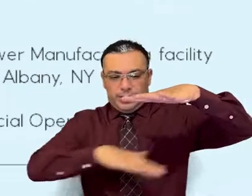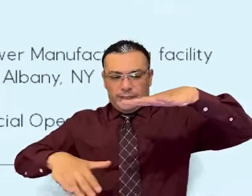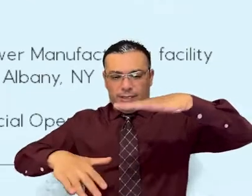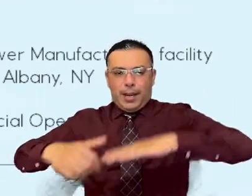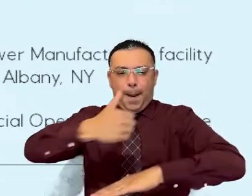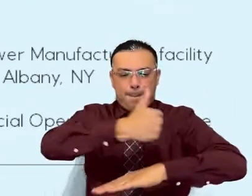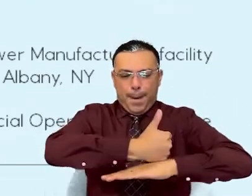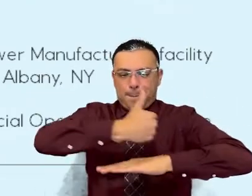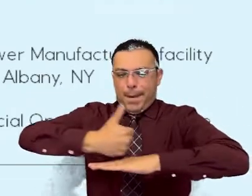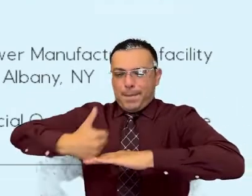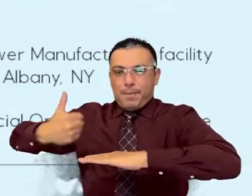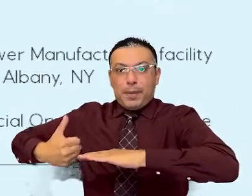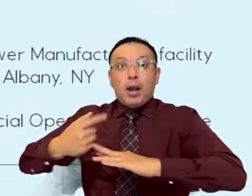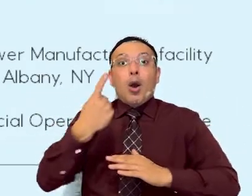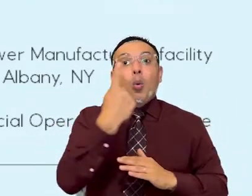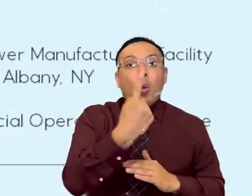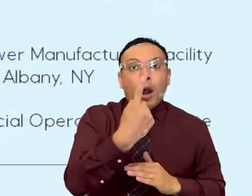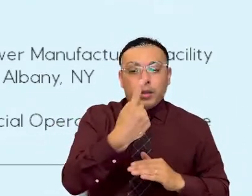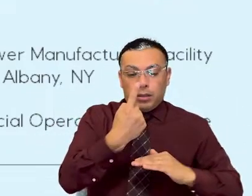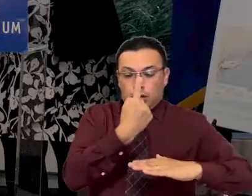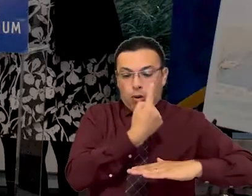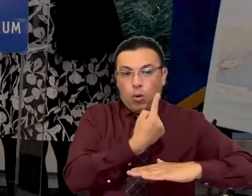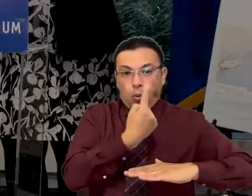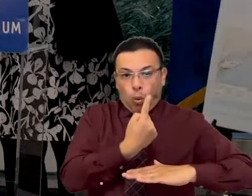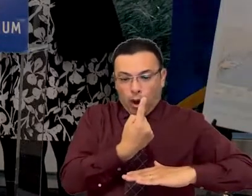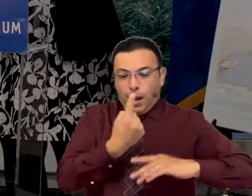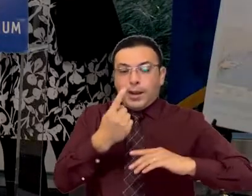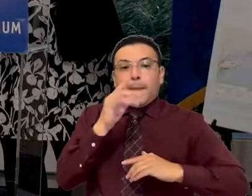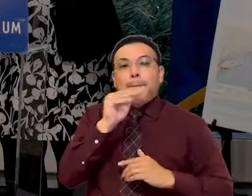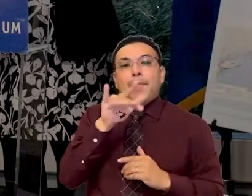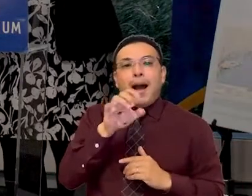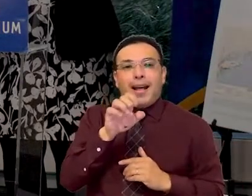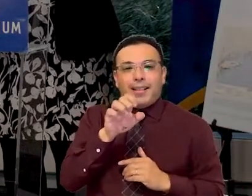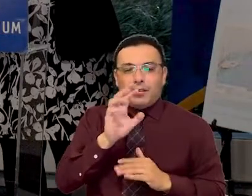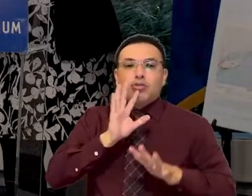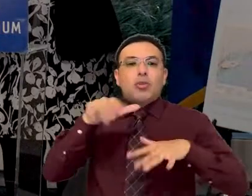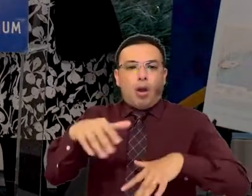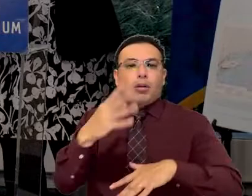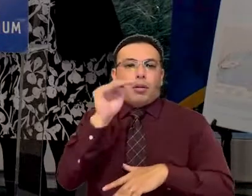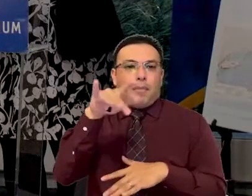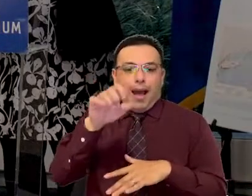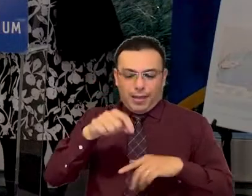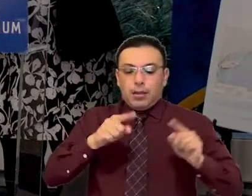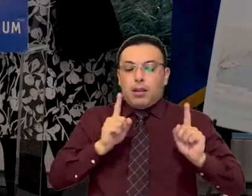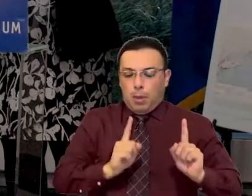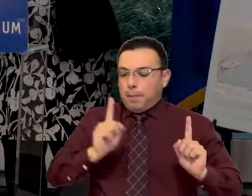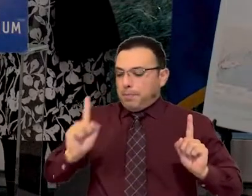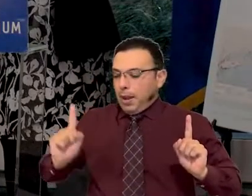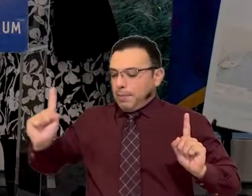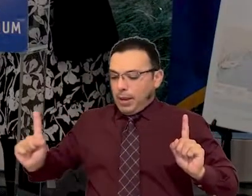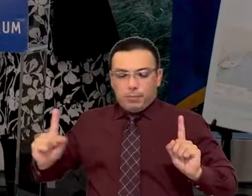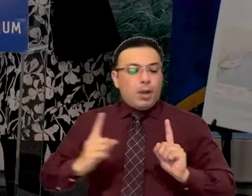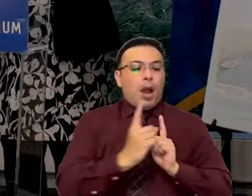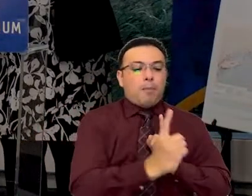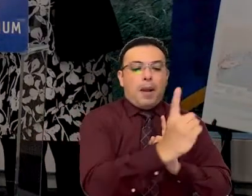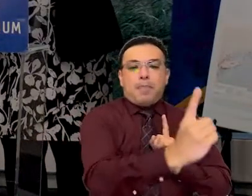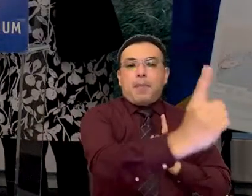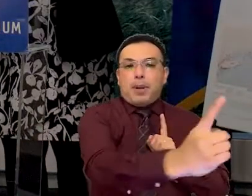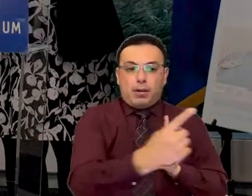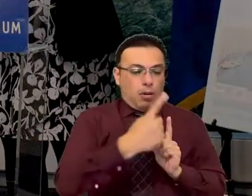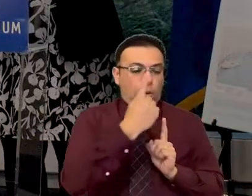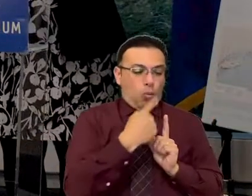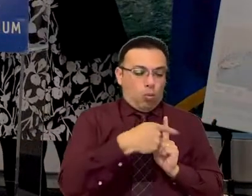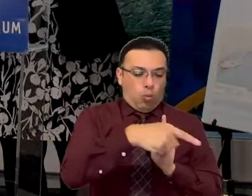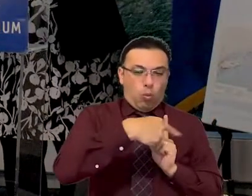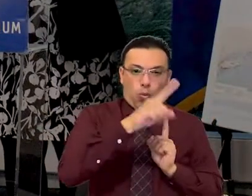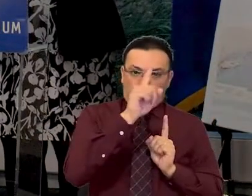mile grid layout. And you can kind of see on the screen the points within the lease area. And so Equinor and neighboring developers, we